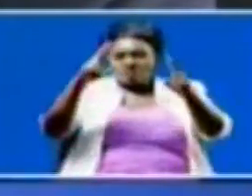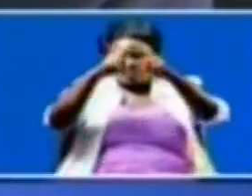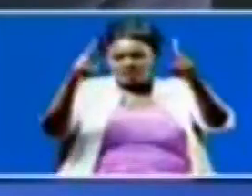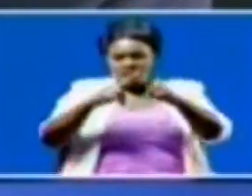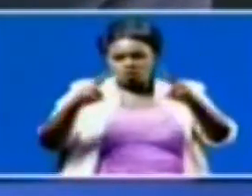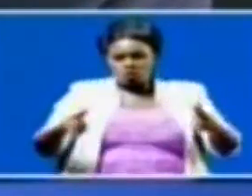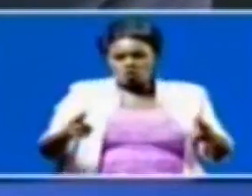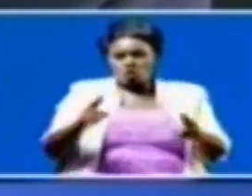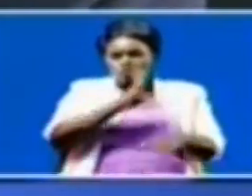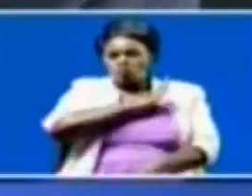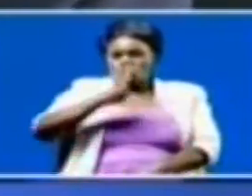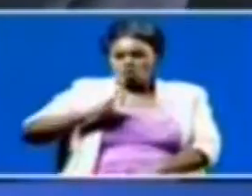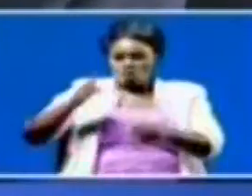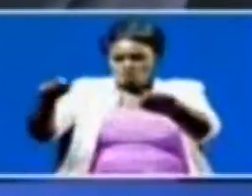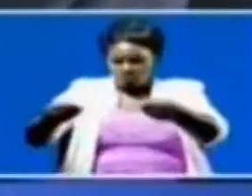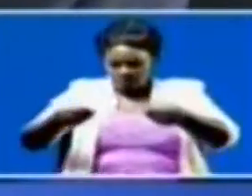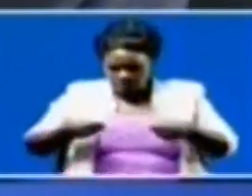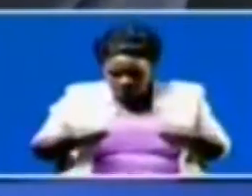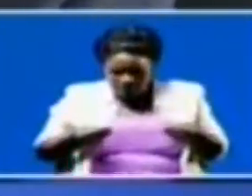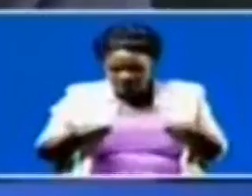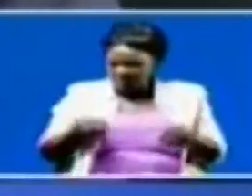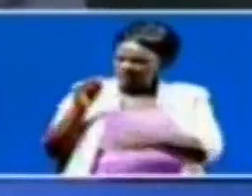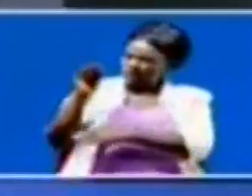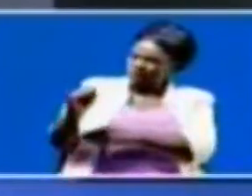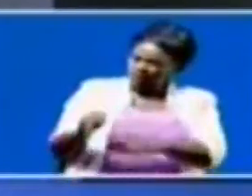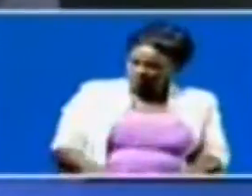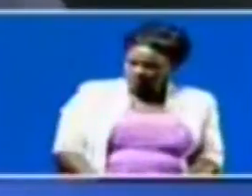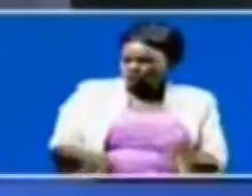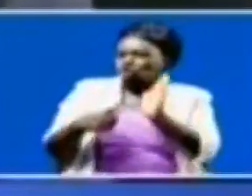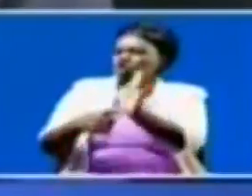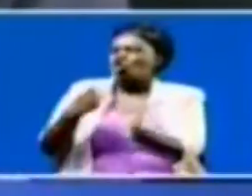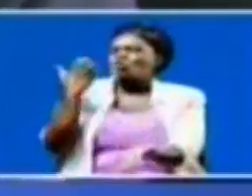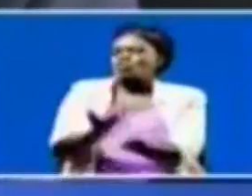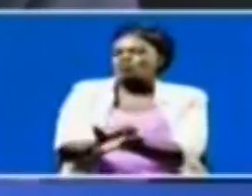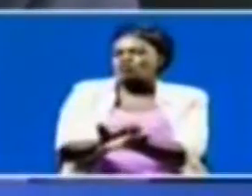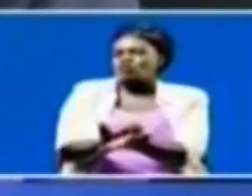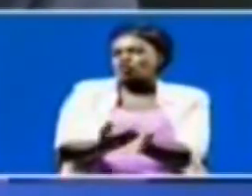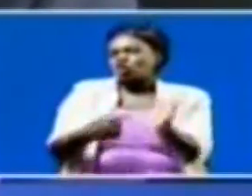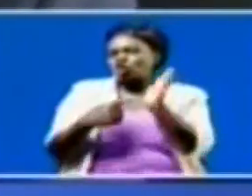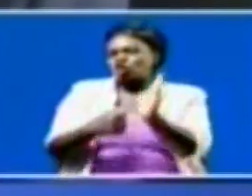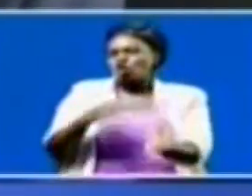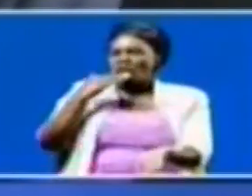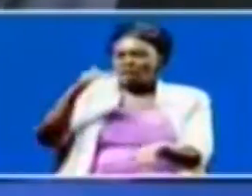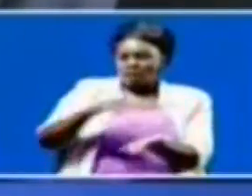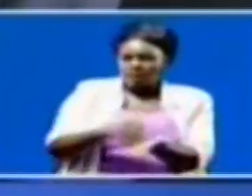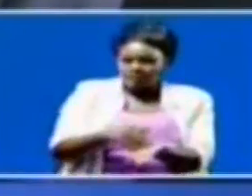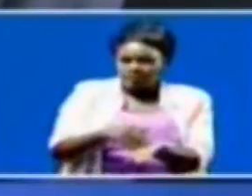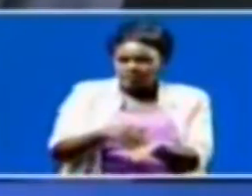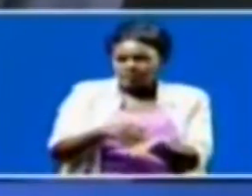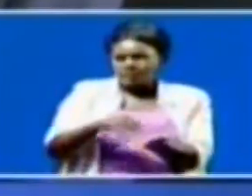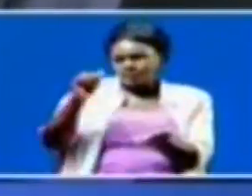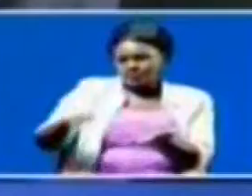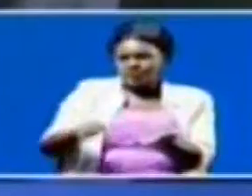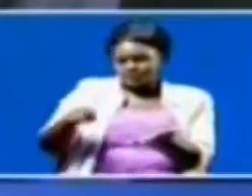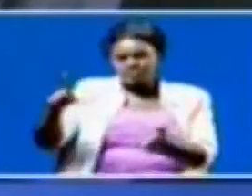body. And we asked them to give us proof, and they gave us letters that said, yes,